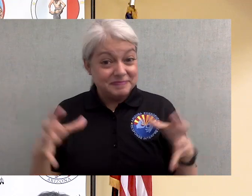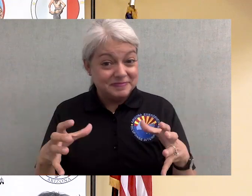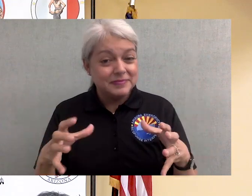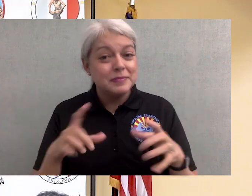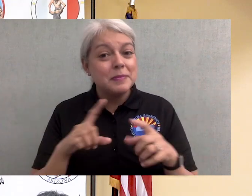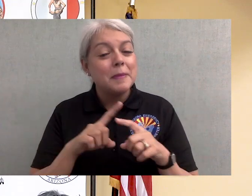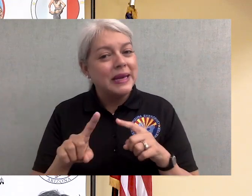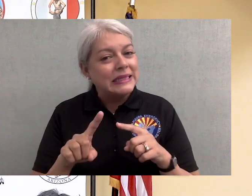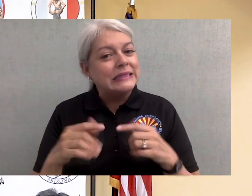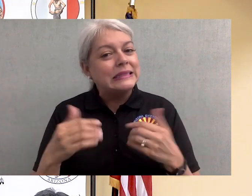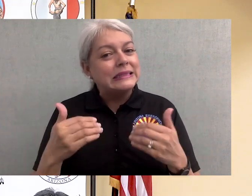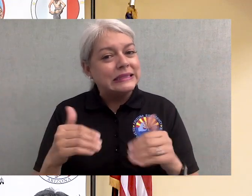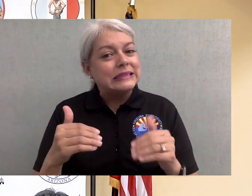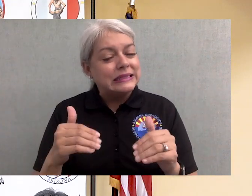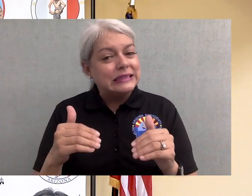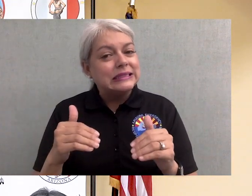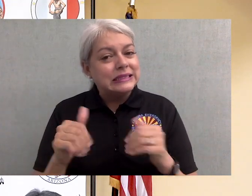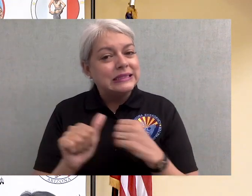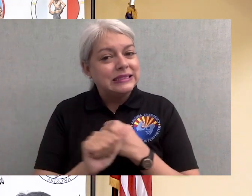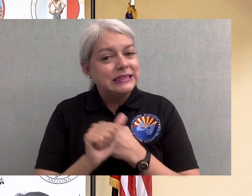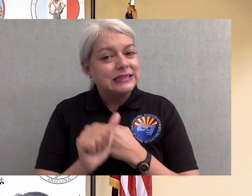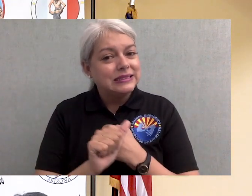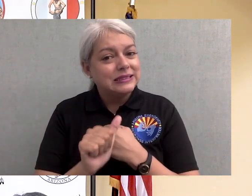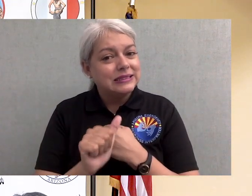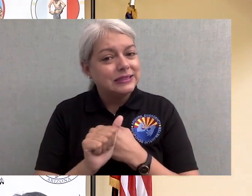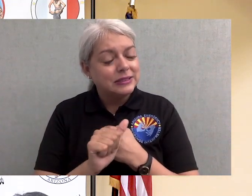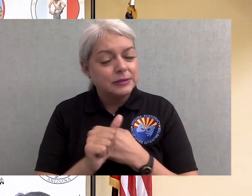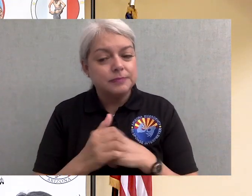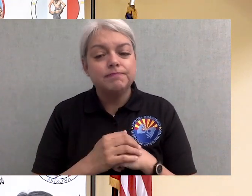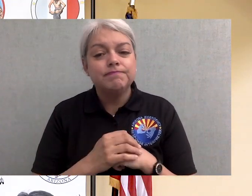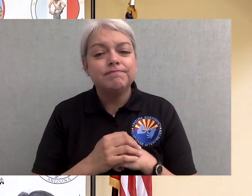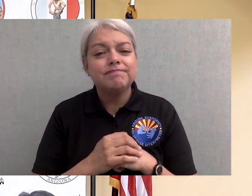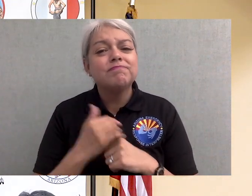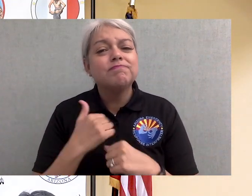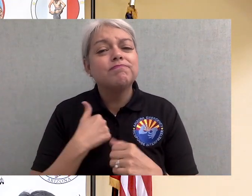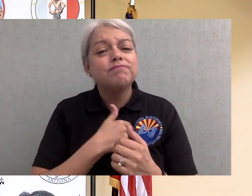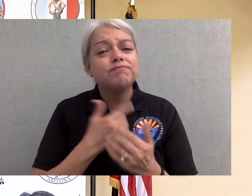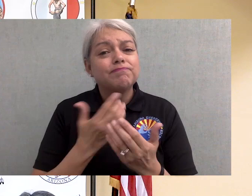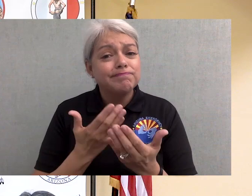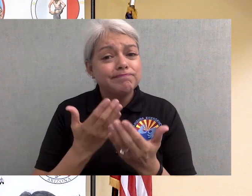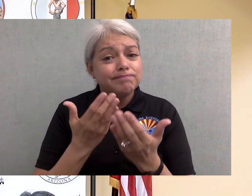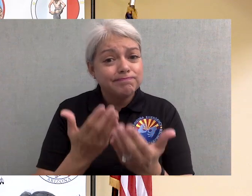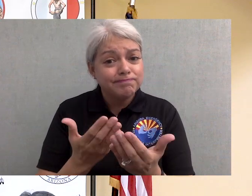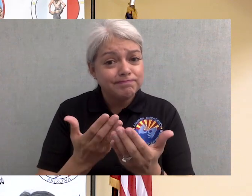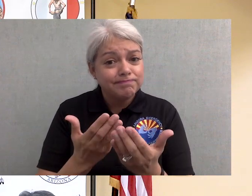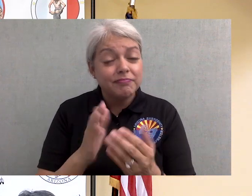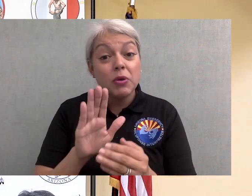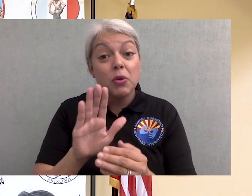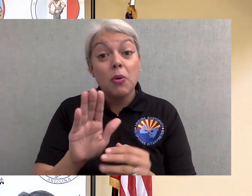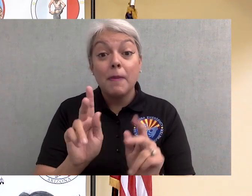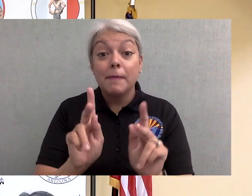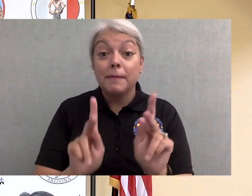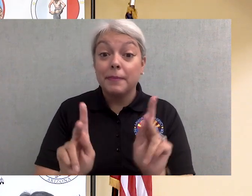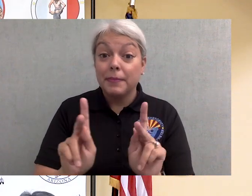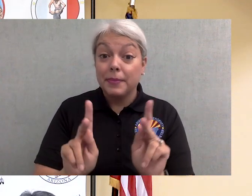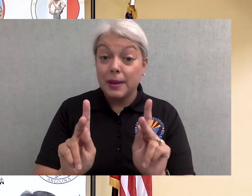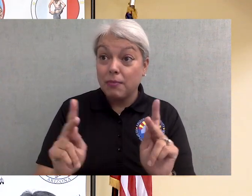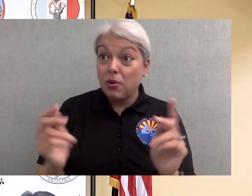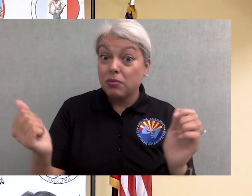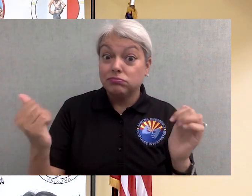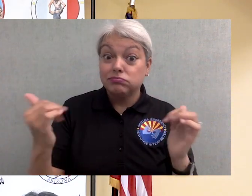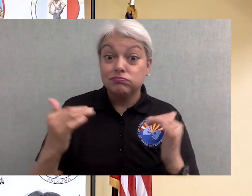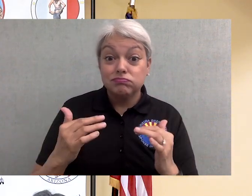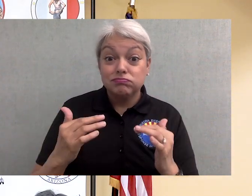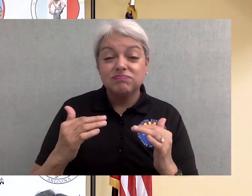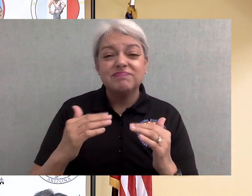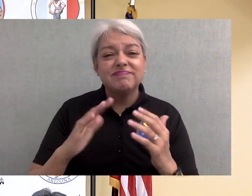that, if at all possible, keep your number of people you're going to gather with to about 5. I realize that